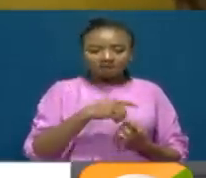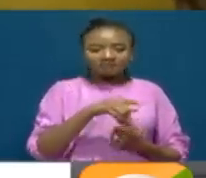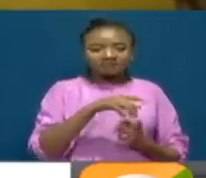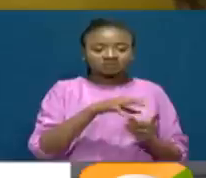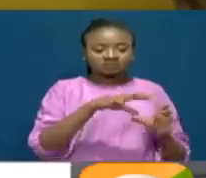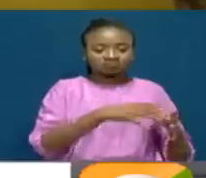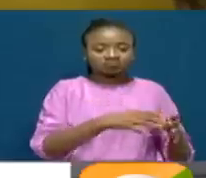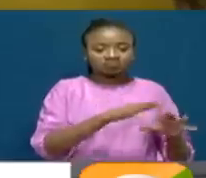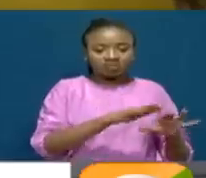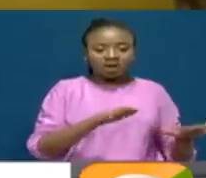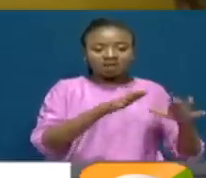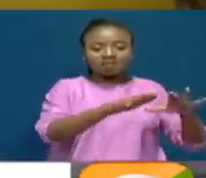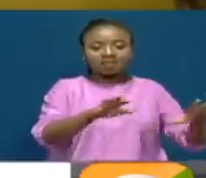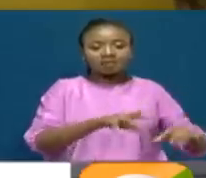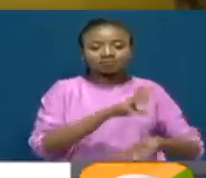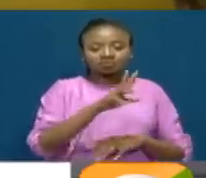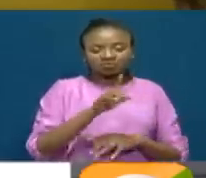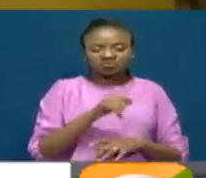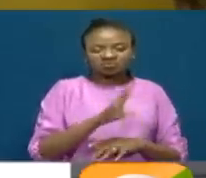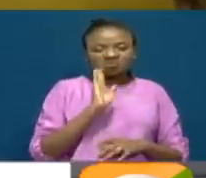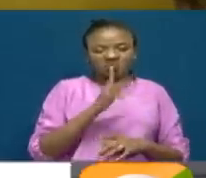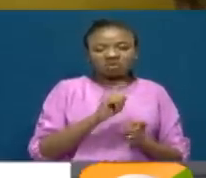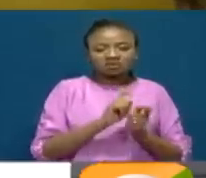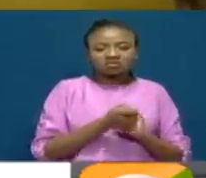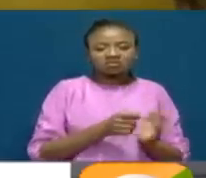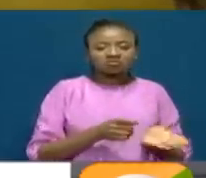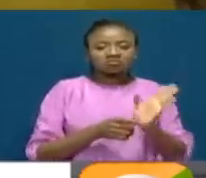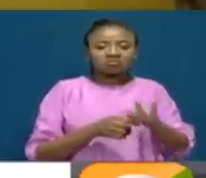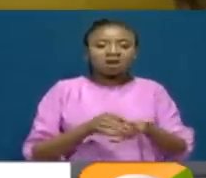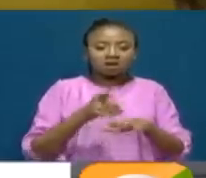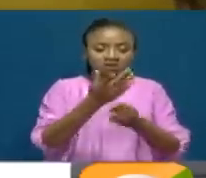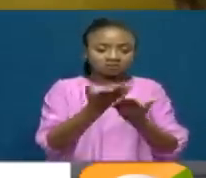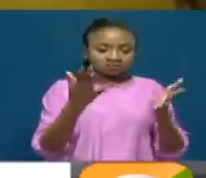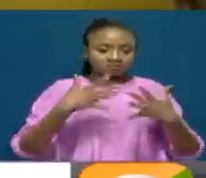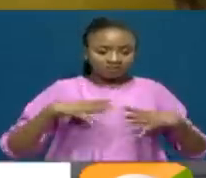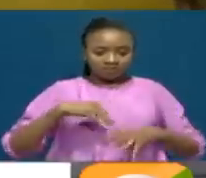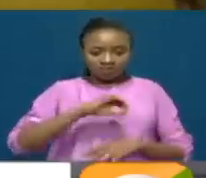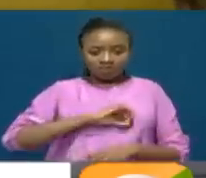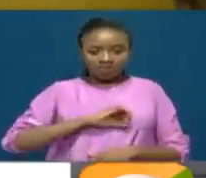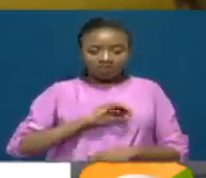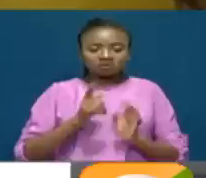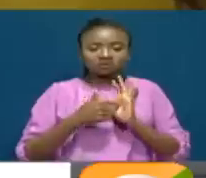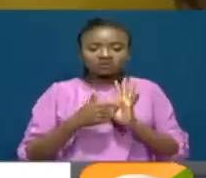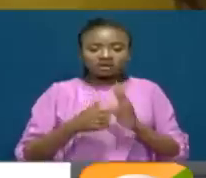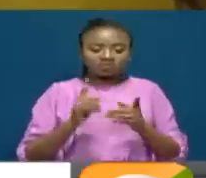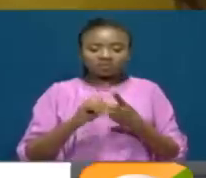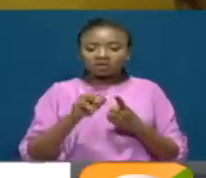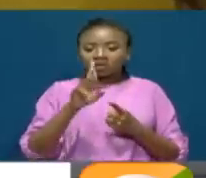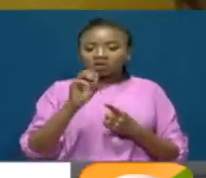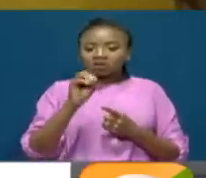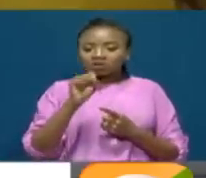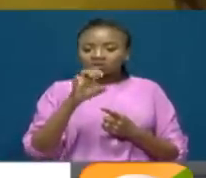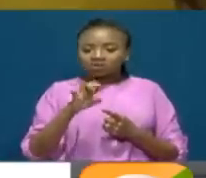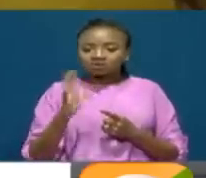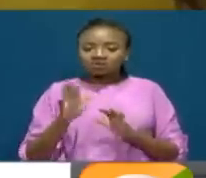the Maasai community. Speaking at a campaign rally in Narok, DP Ruto referred to Kedong Ranch and Rose Farm,